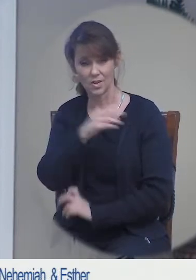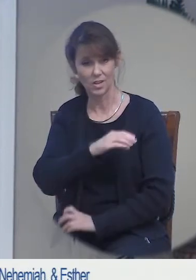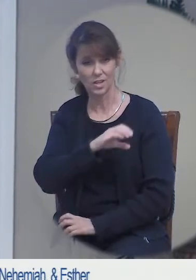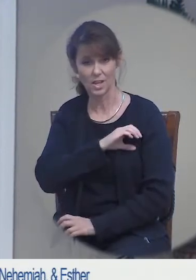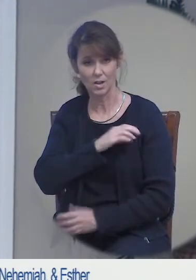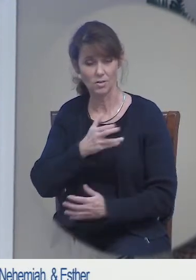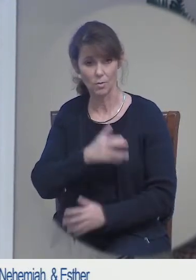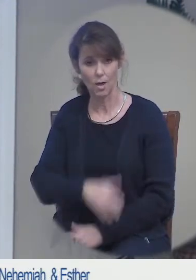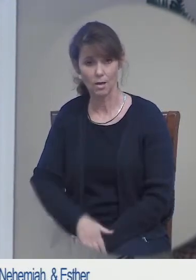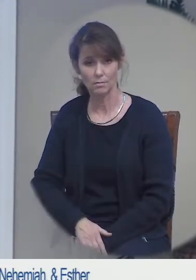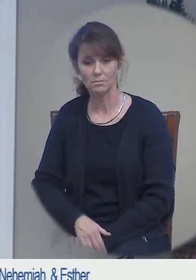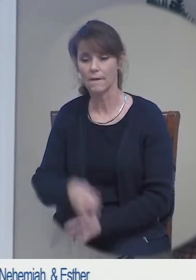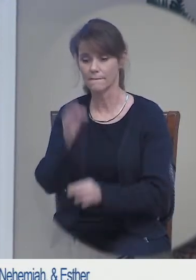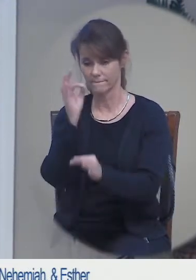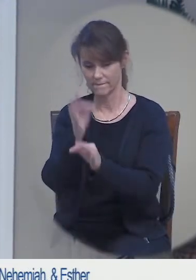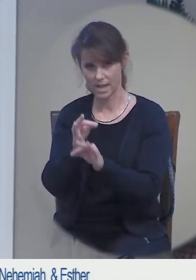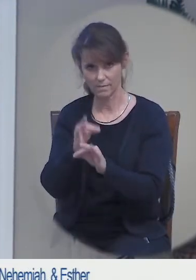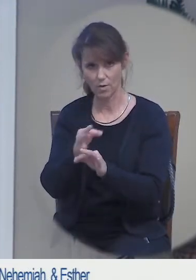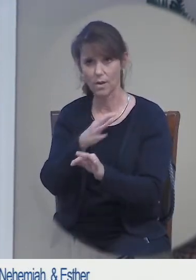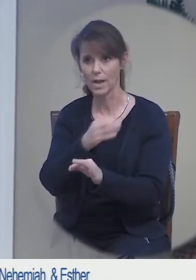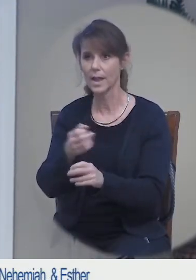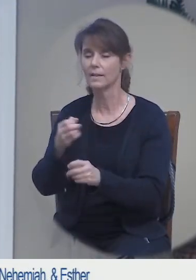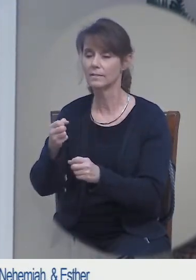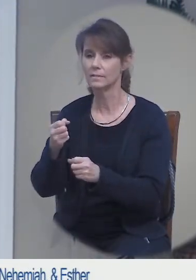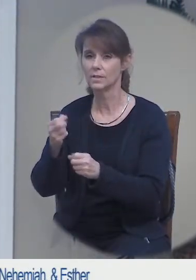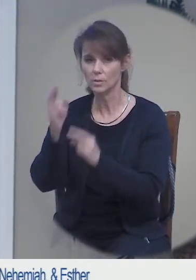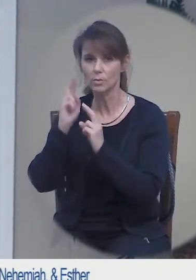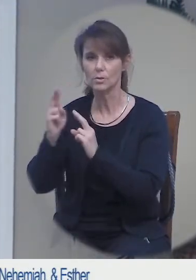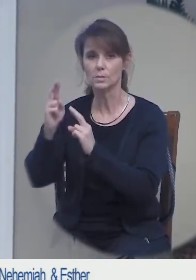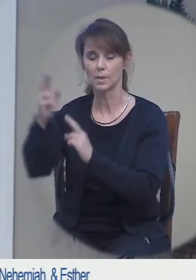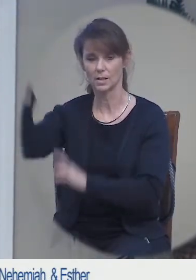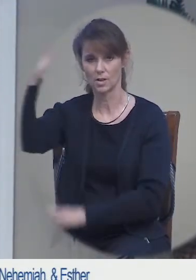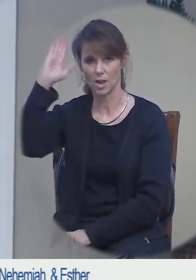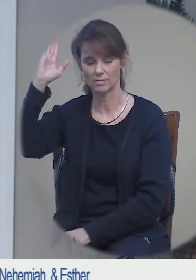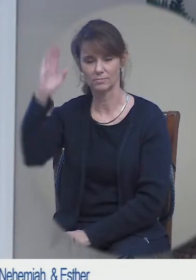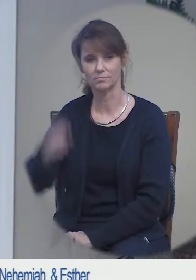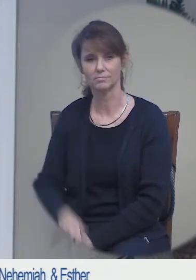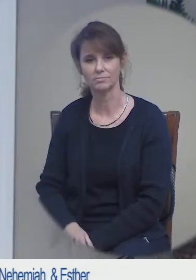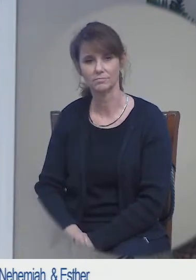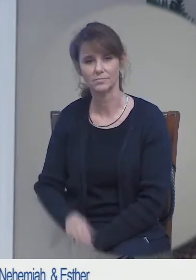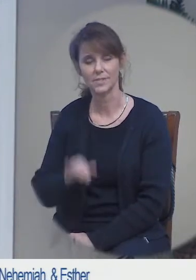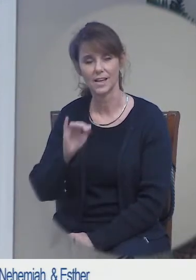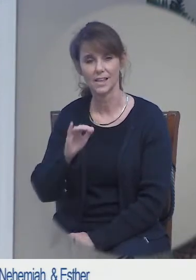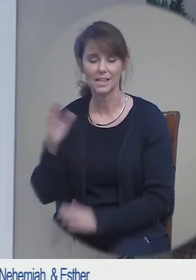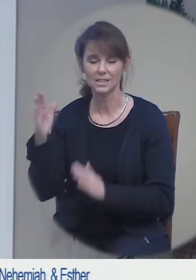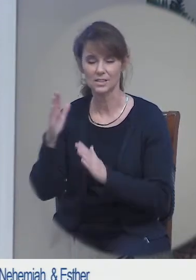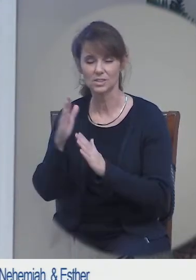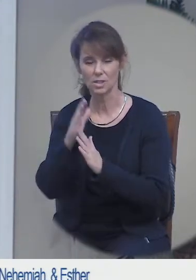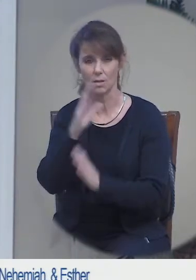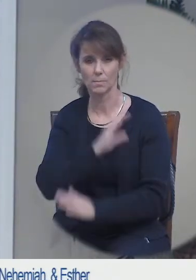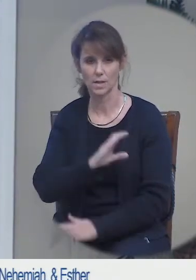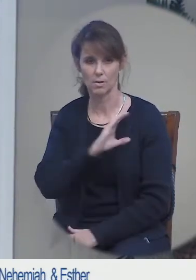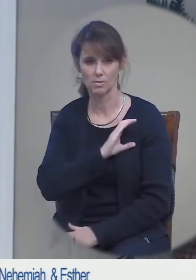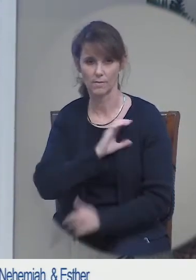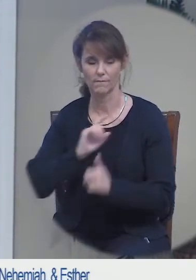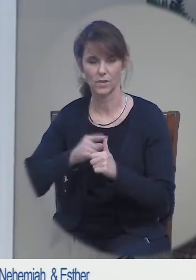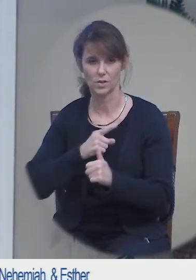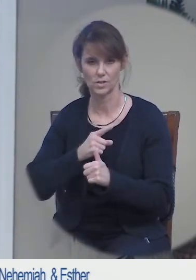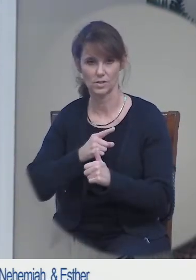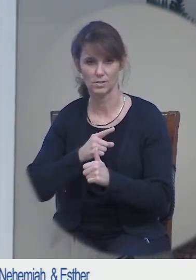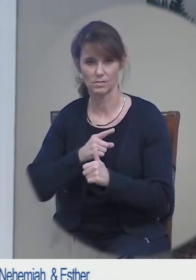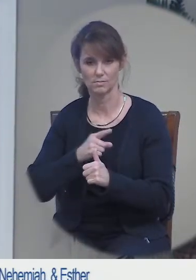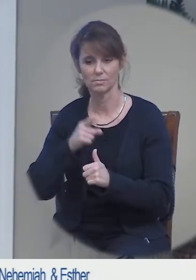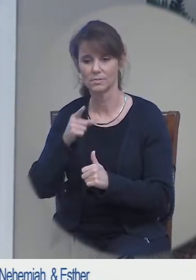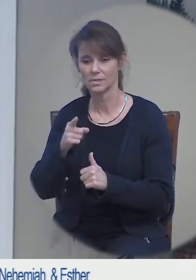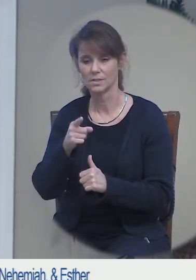They fear God. The two most important qualities for Nehemiah is, first of all, their integrity, their faithfulness, because that is